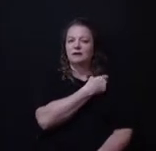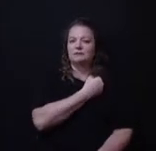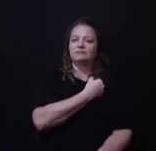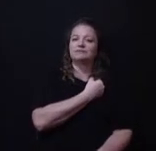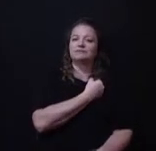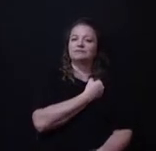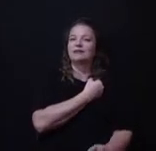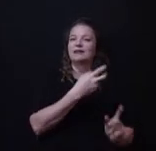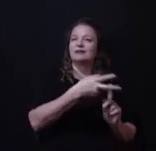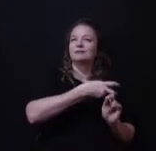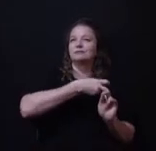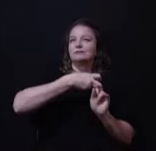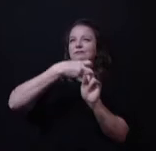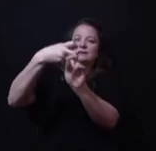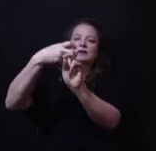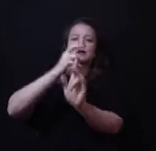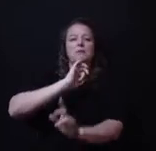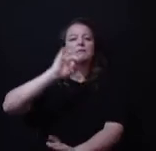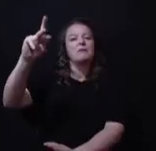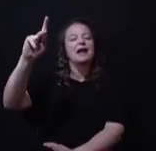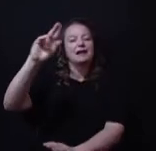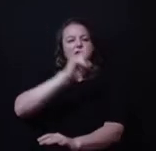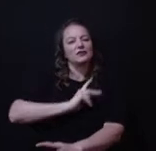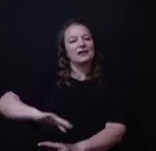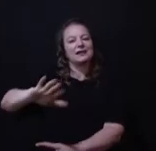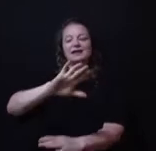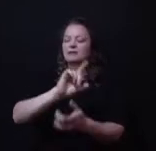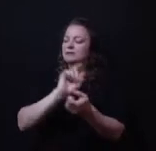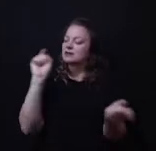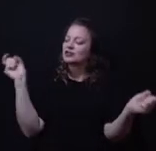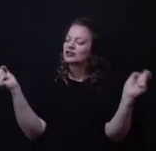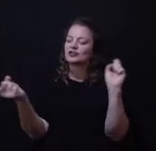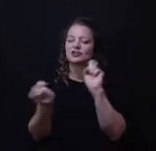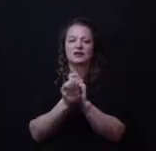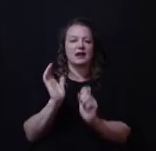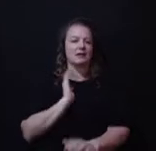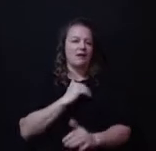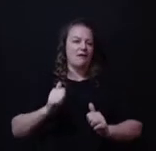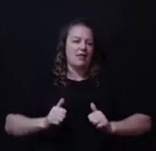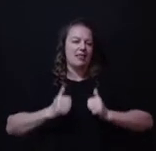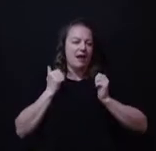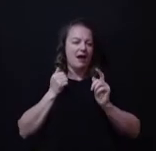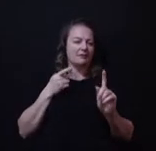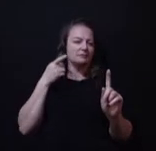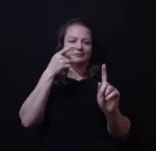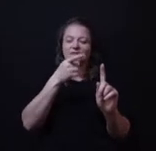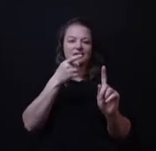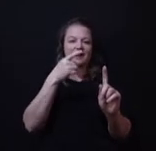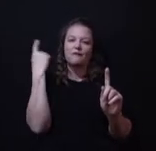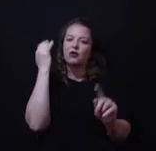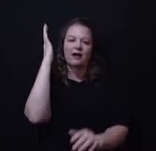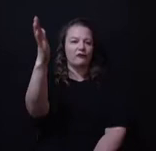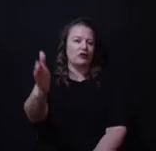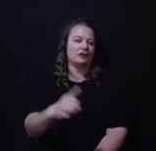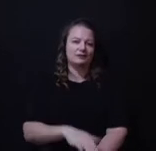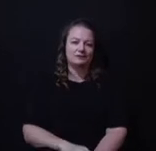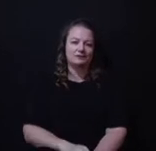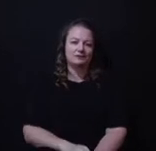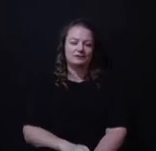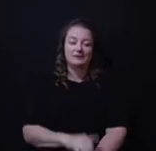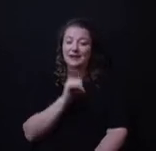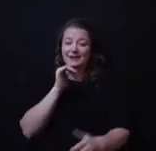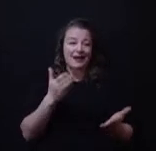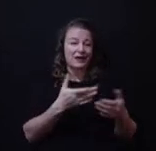the kingdom in a way that changed the trajectory of our existence forever. Hallelujah. Not here on